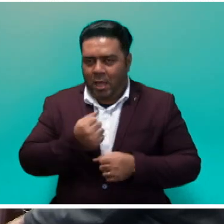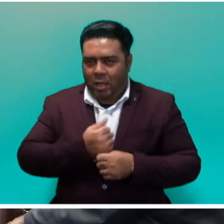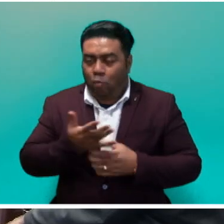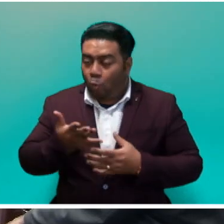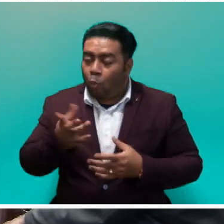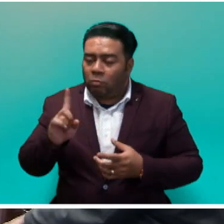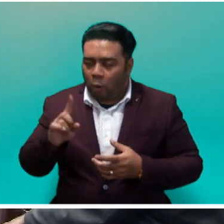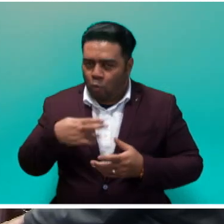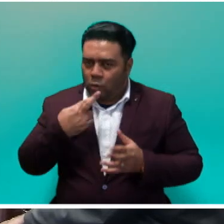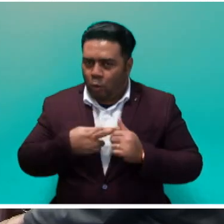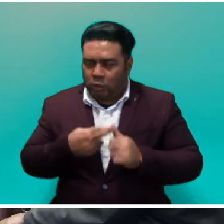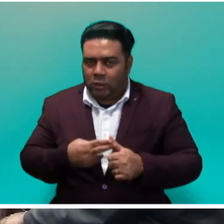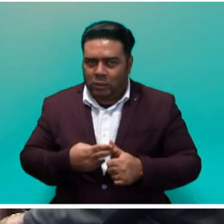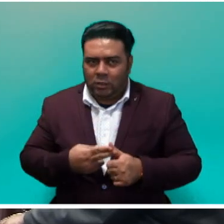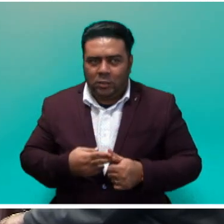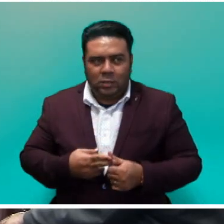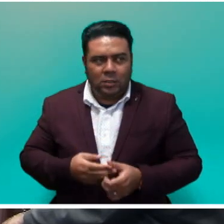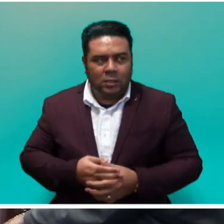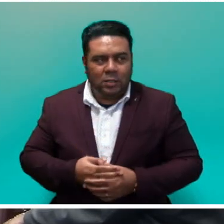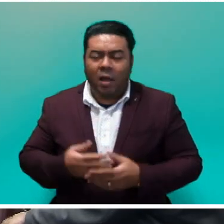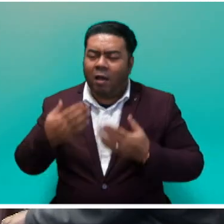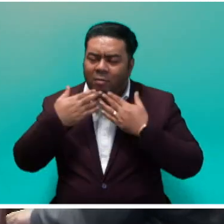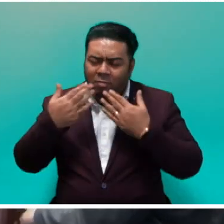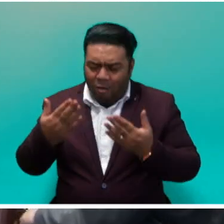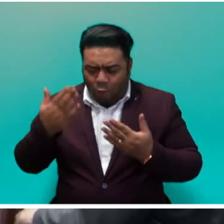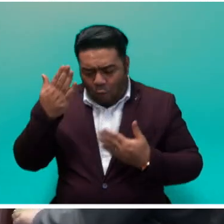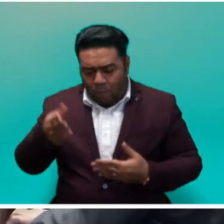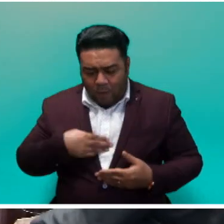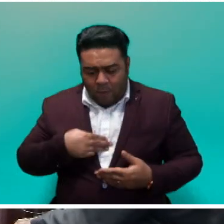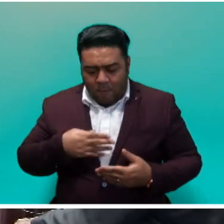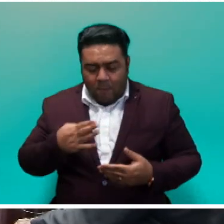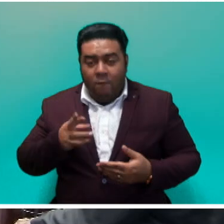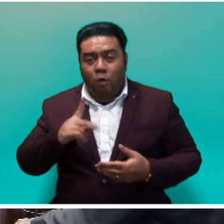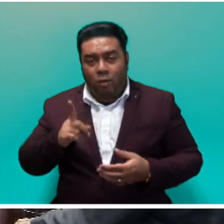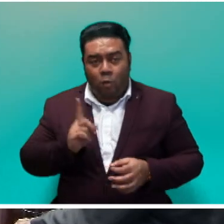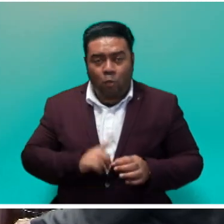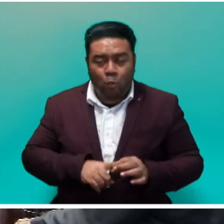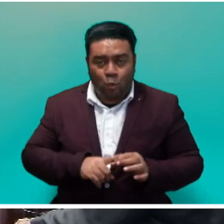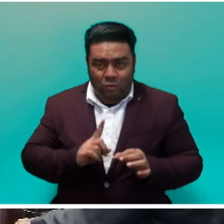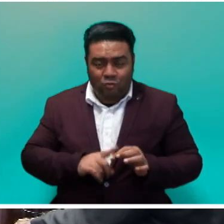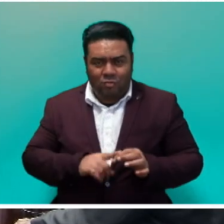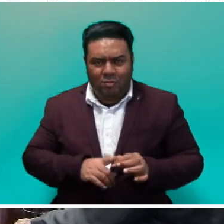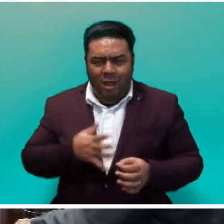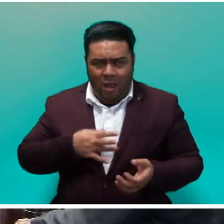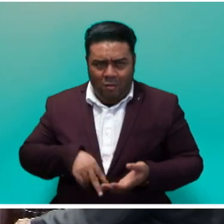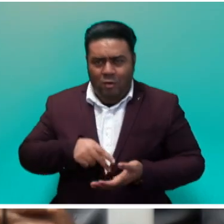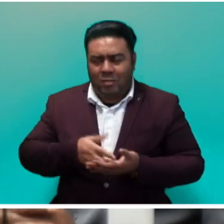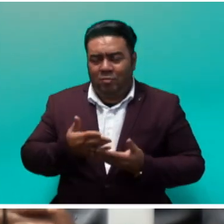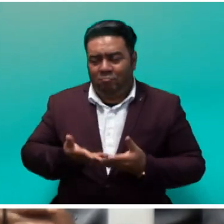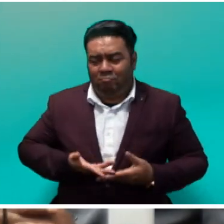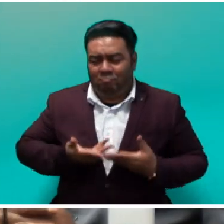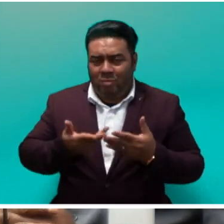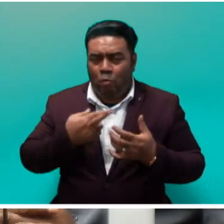Mr. Speaker, sir, I thank Honourable Naisa Tuinadeva for the question. I rise to provide this August House